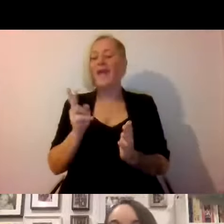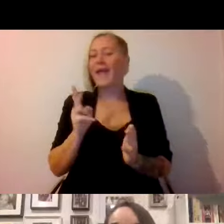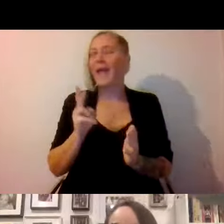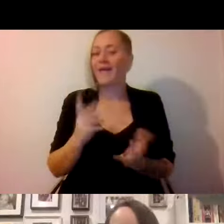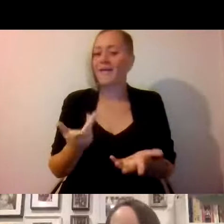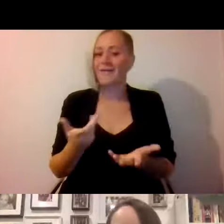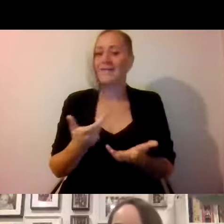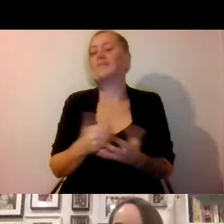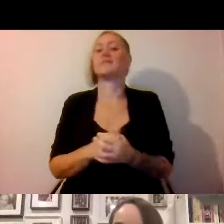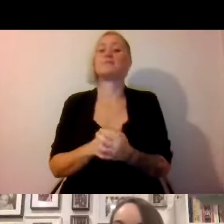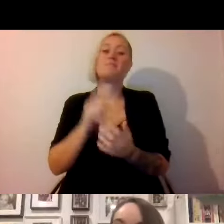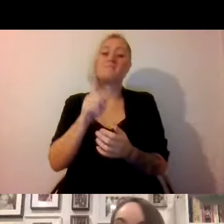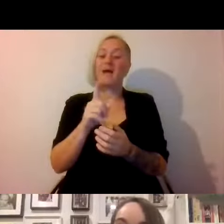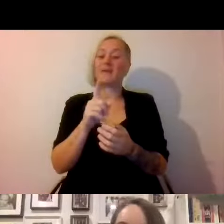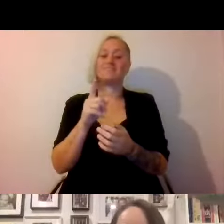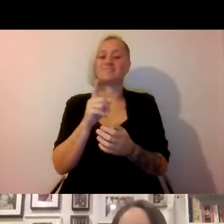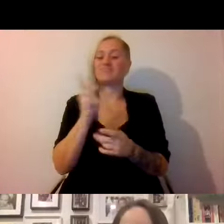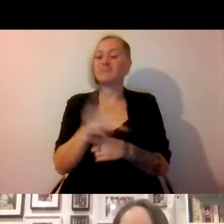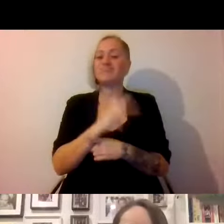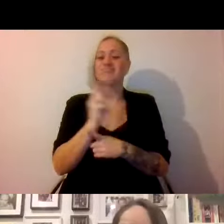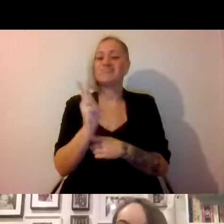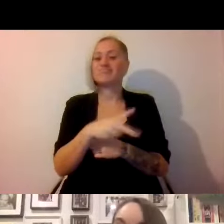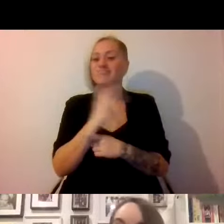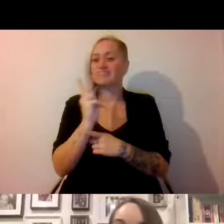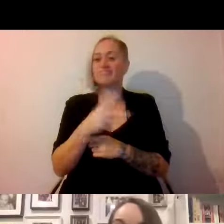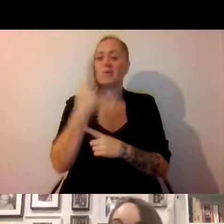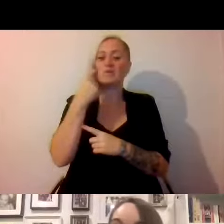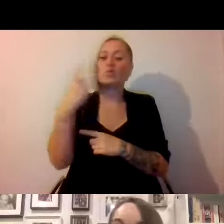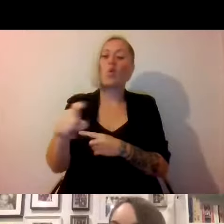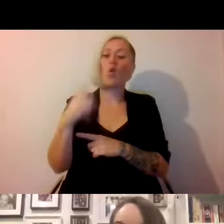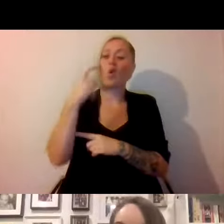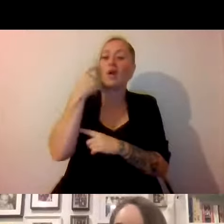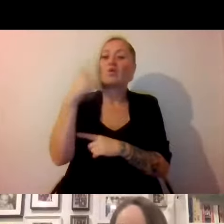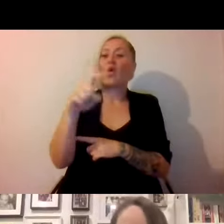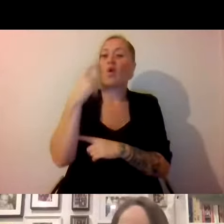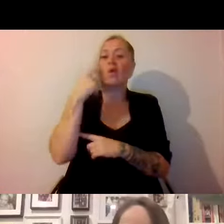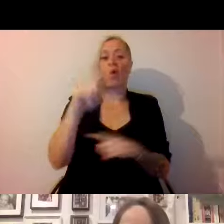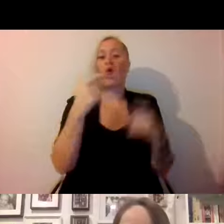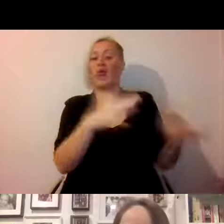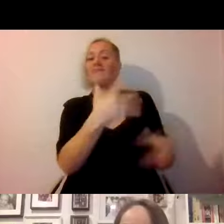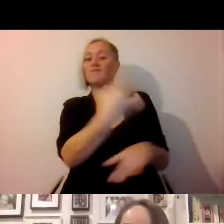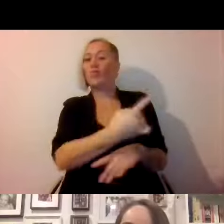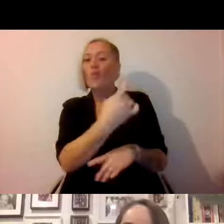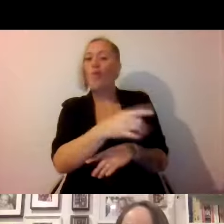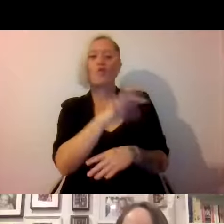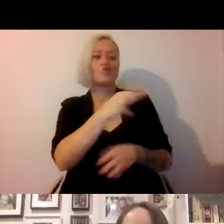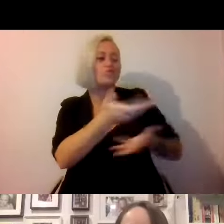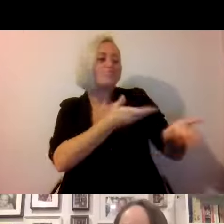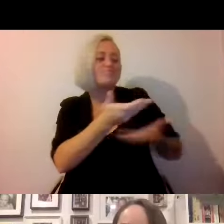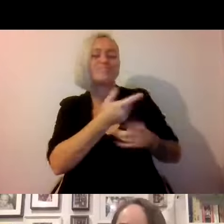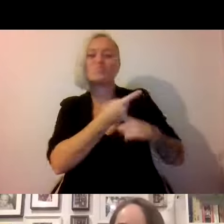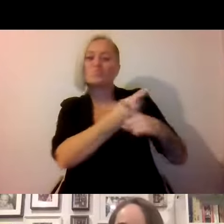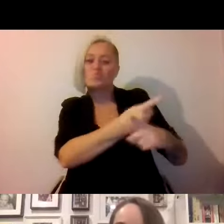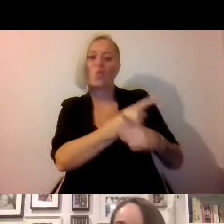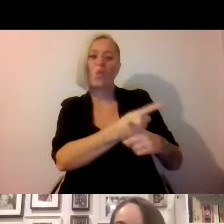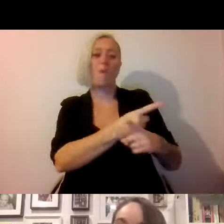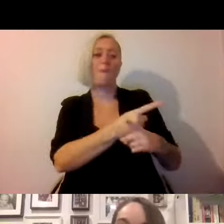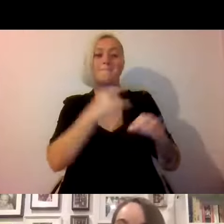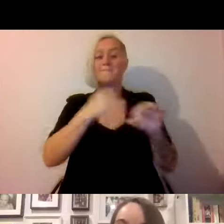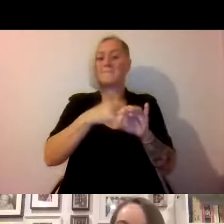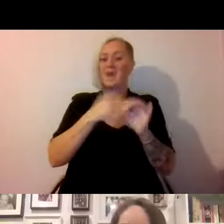too often, unfortunately, he was ignored. He was left alone and not interacted with. And the medical staff treated him either